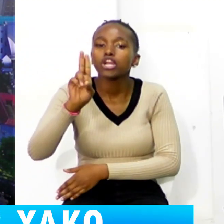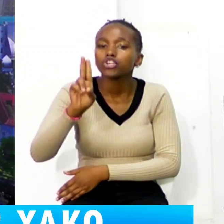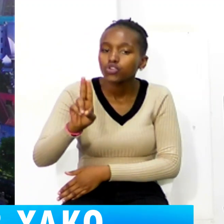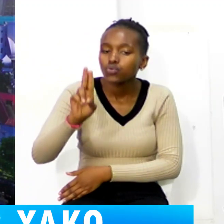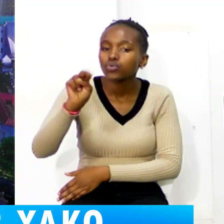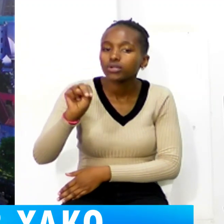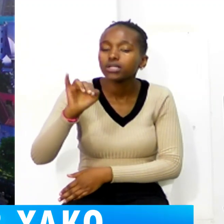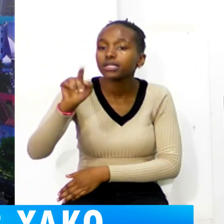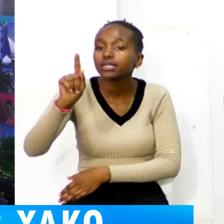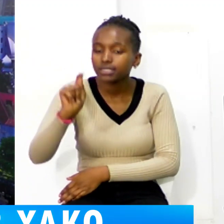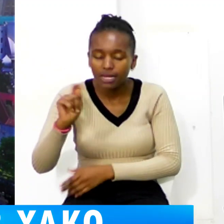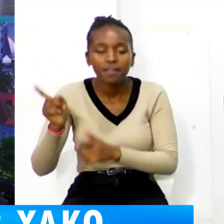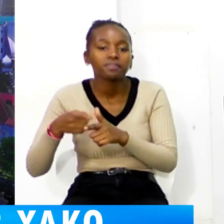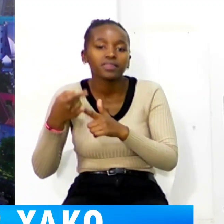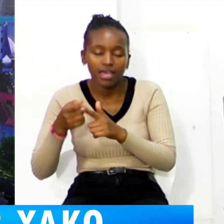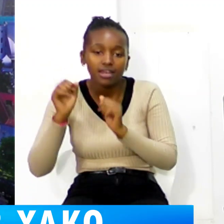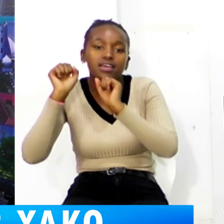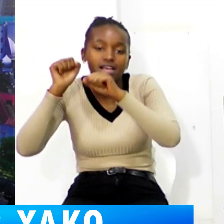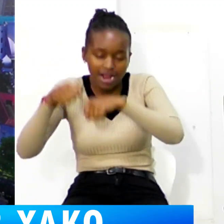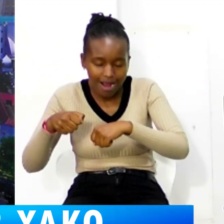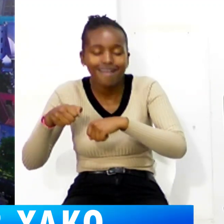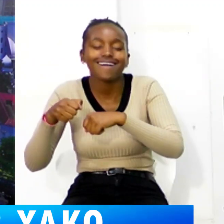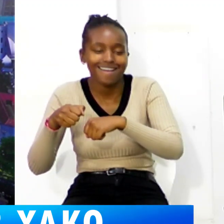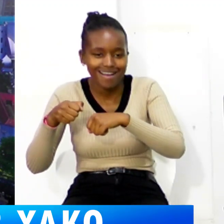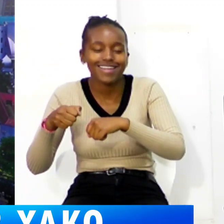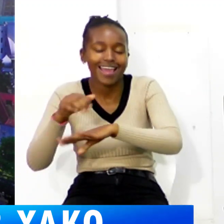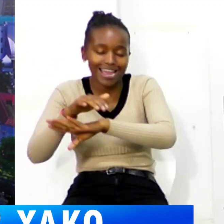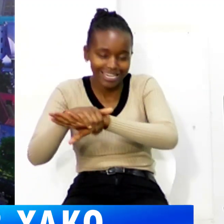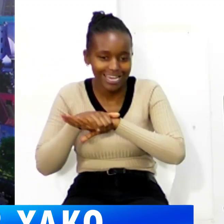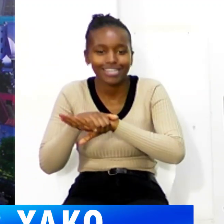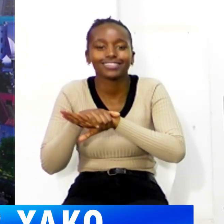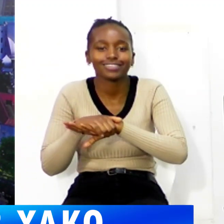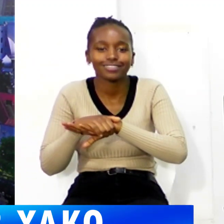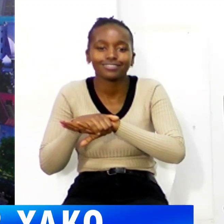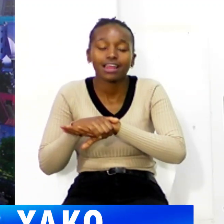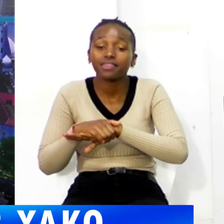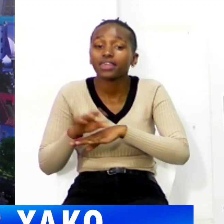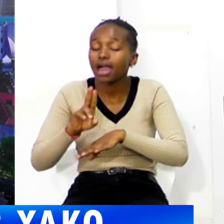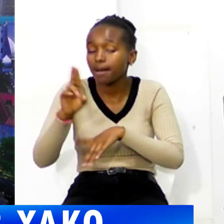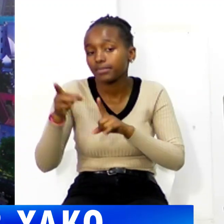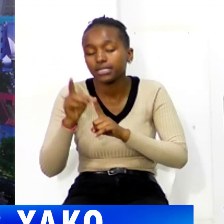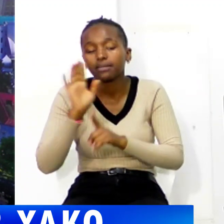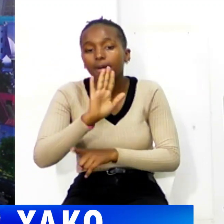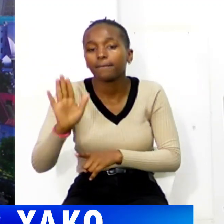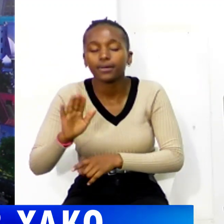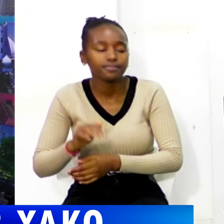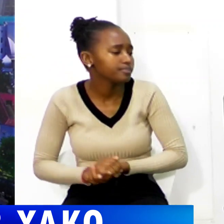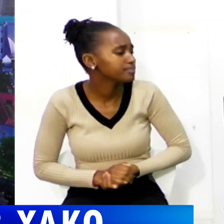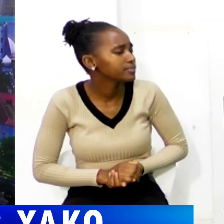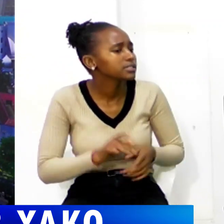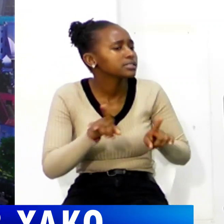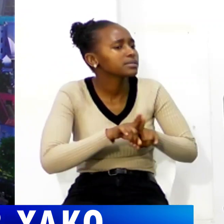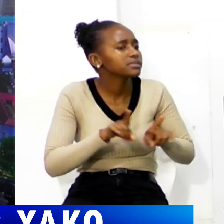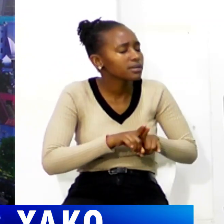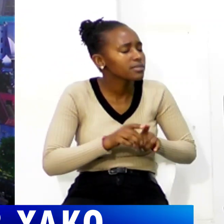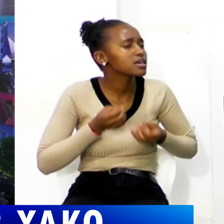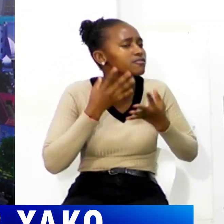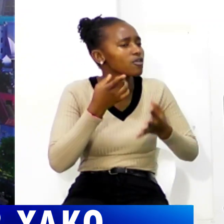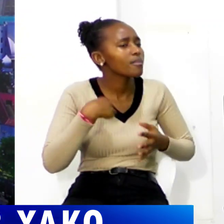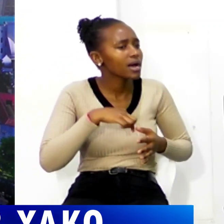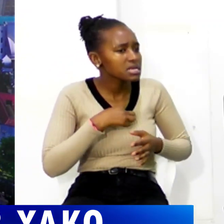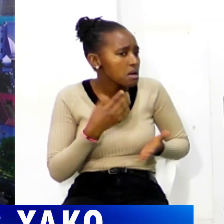had stated that earlier. Yes, but it's good to emphasize. Yeah. Okay. Will there be any plans